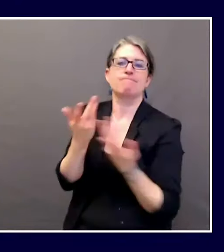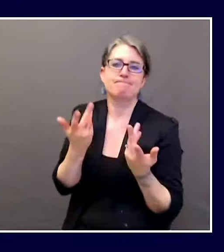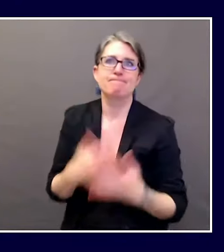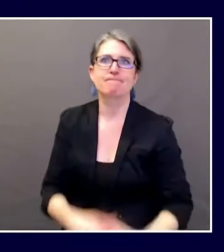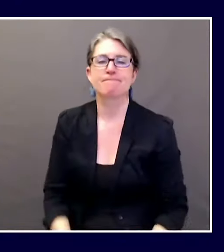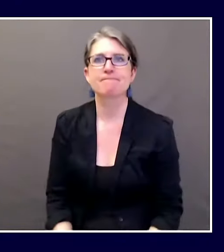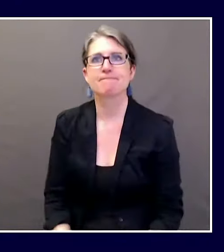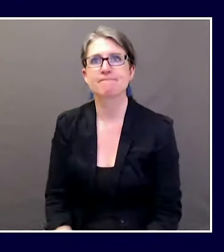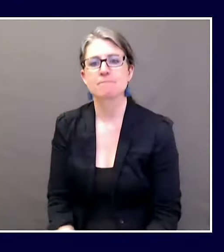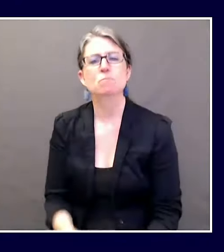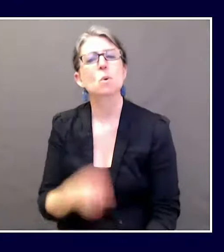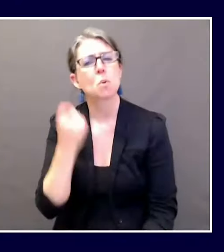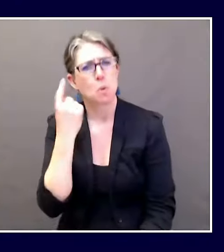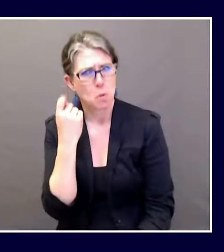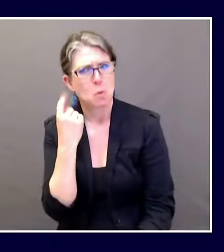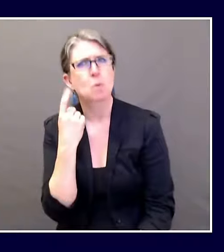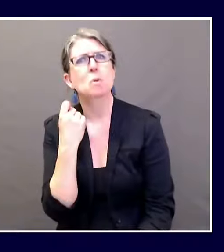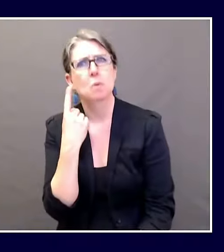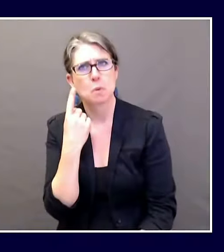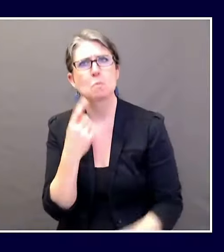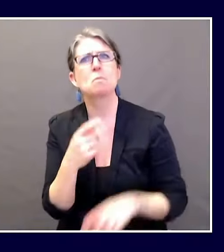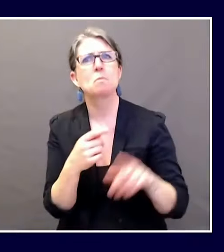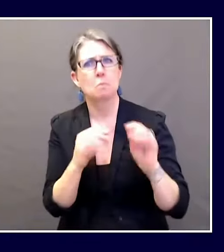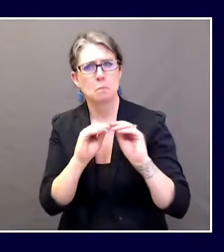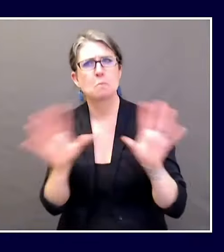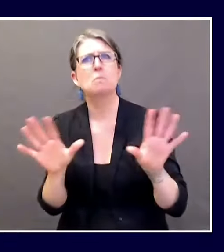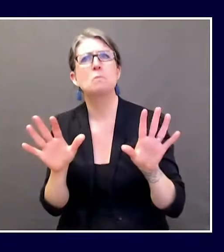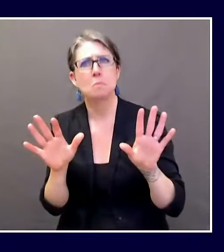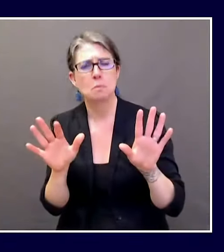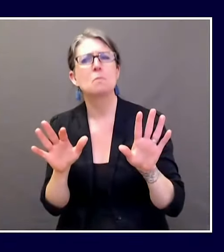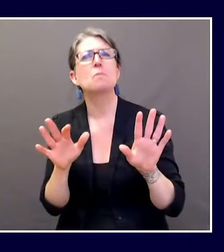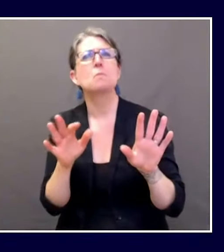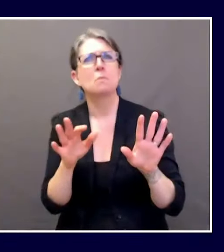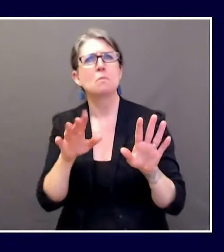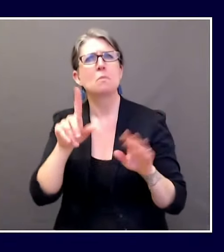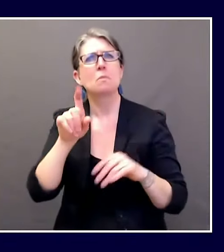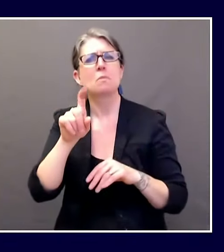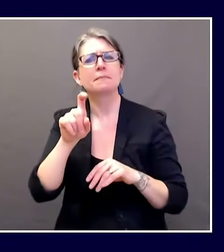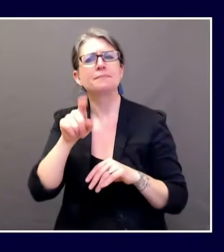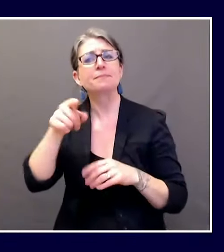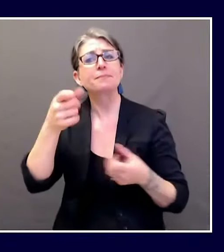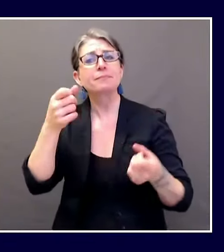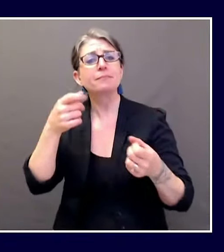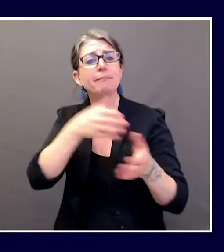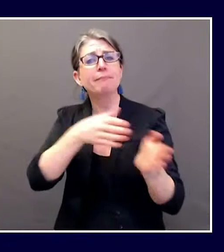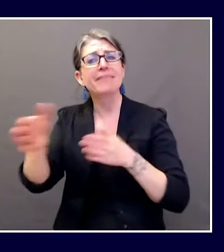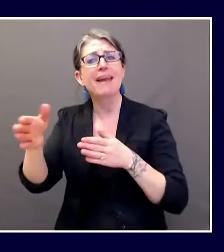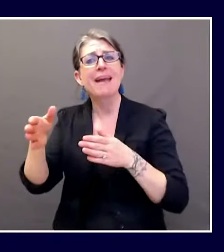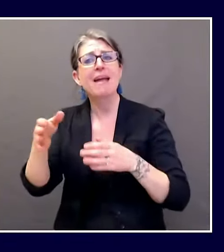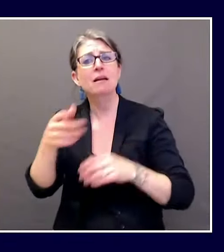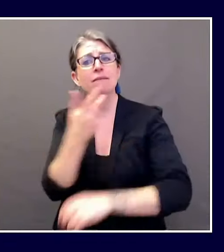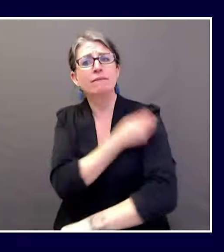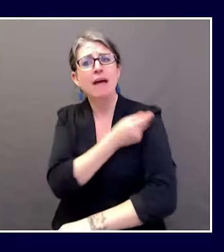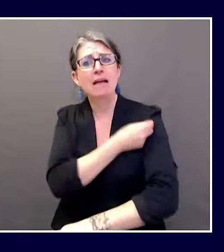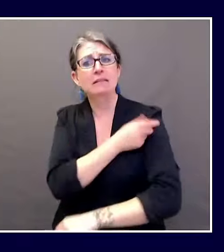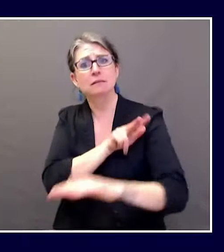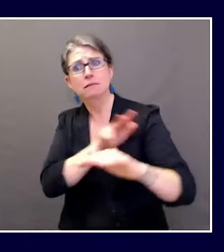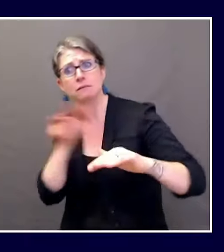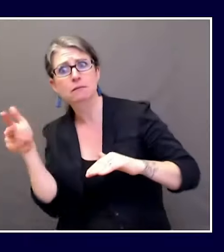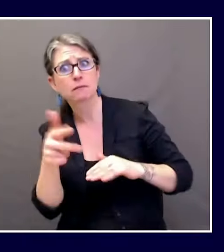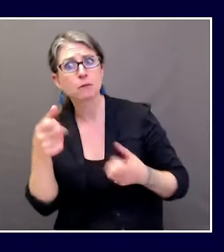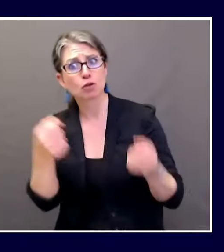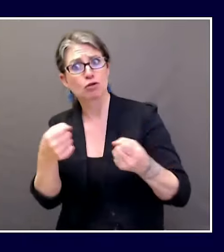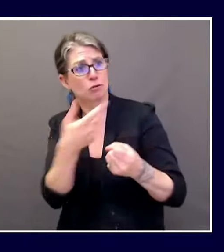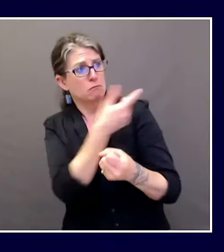any vaccine supply. Sure. So drive-throughs, particularly with the increase in the